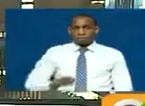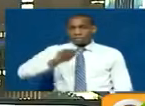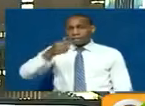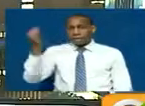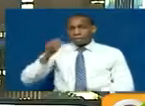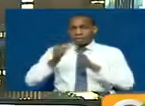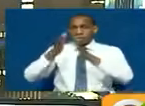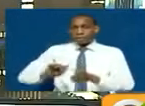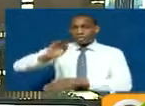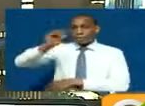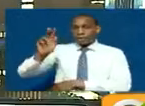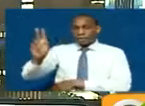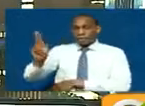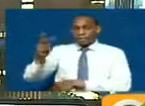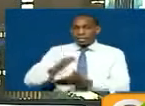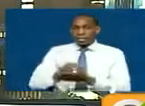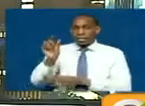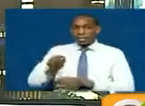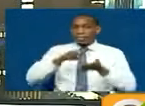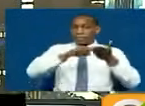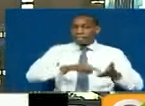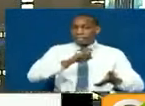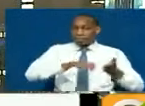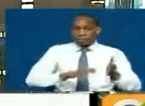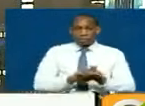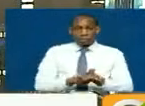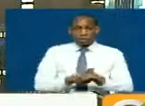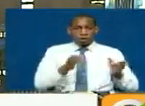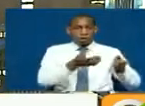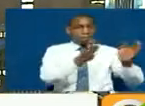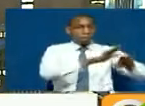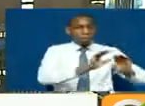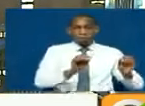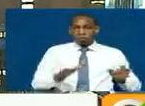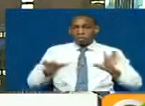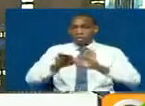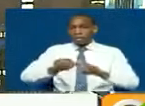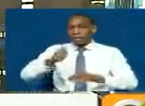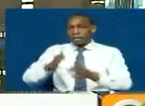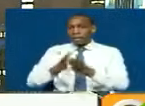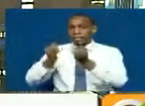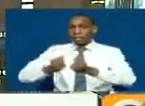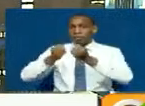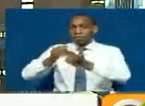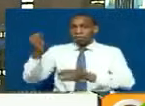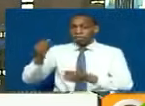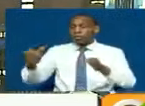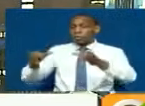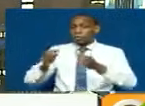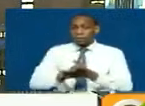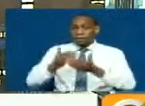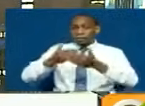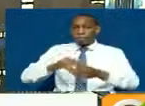Section of political leaders from the Mount Kenya region insist that they will not fold their parties to join dominant political